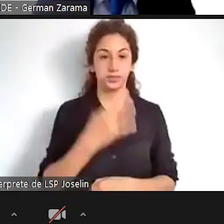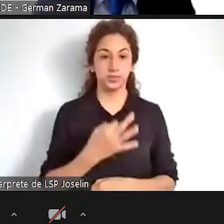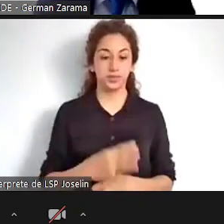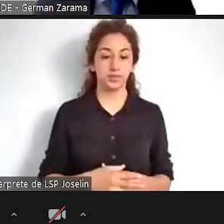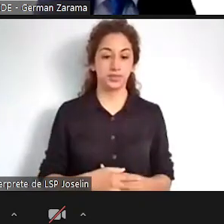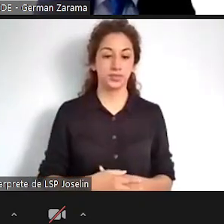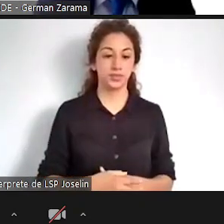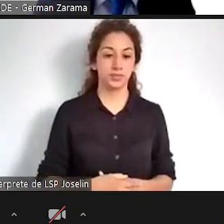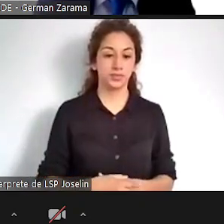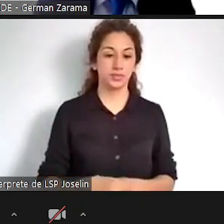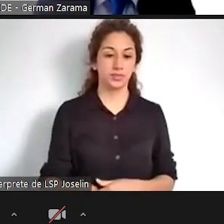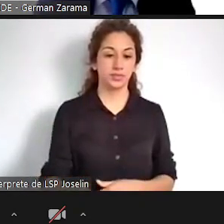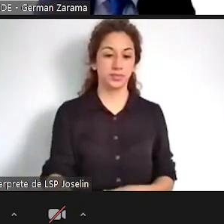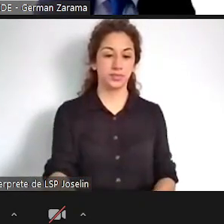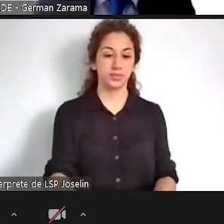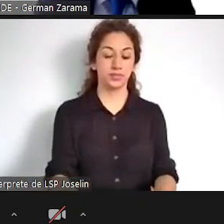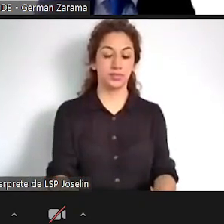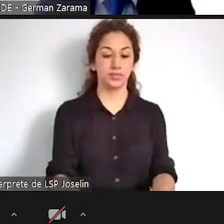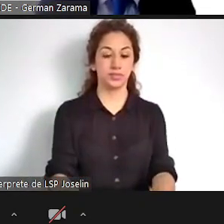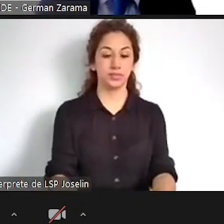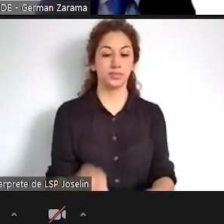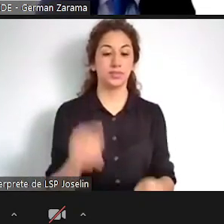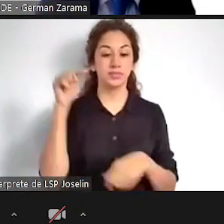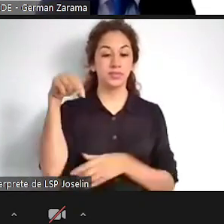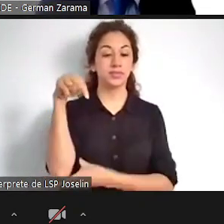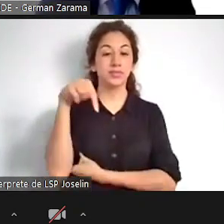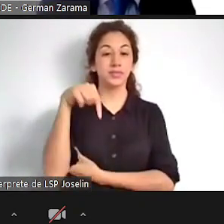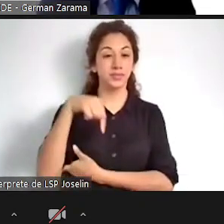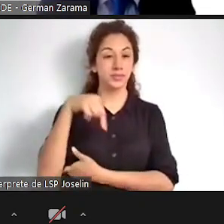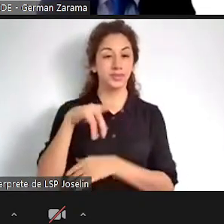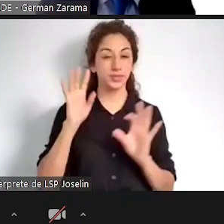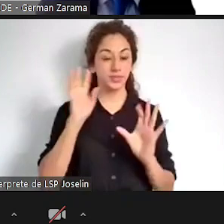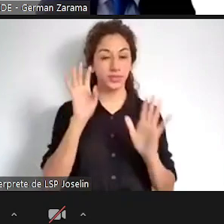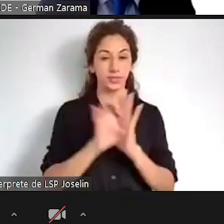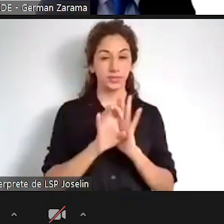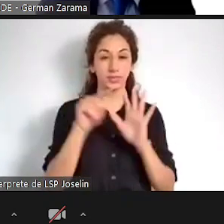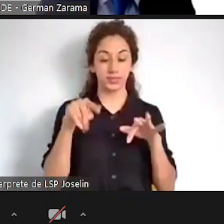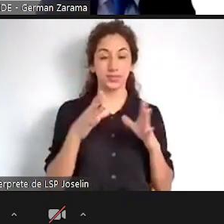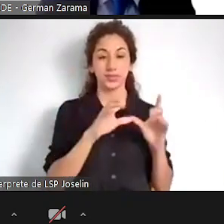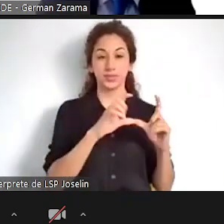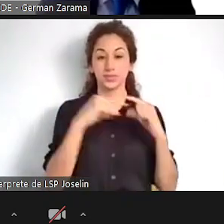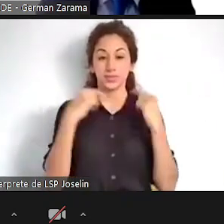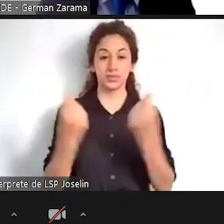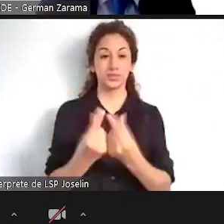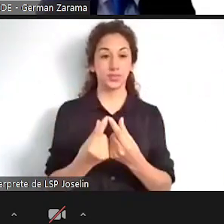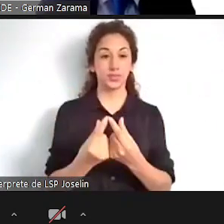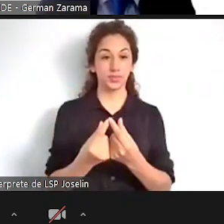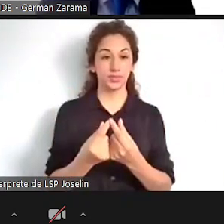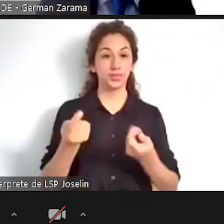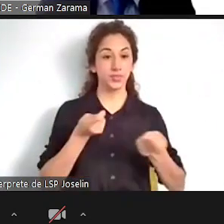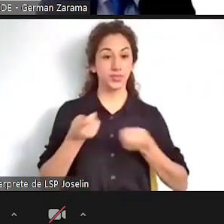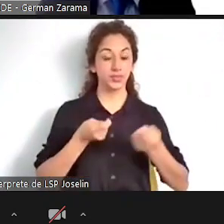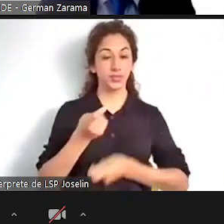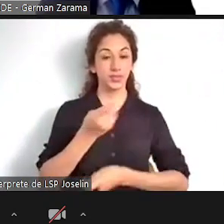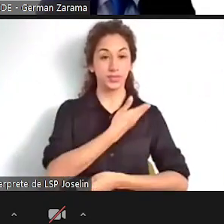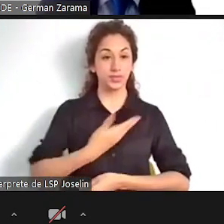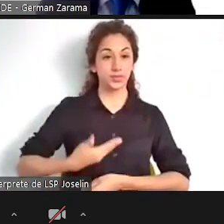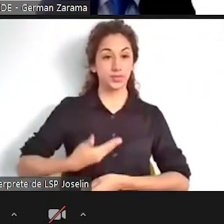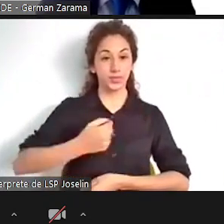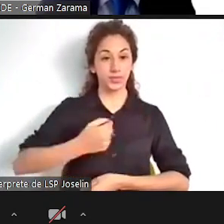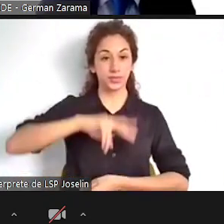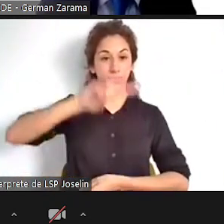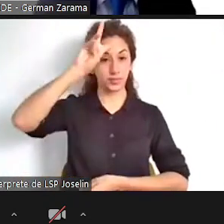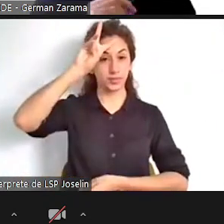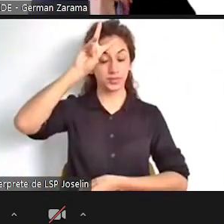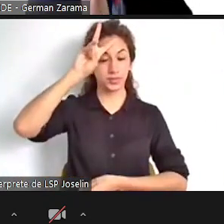the government and formal activities in this areas for example where the agricultural modern and formal